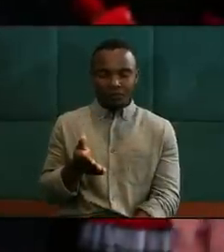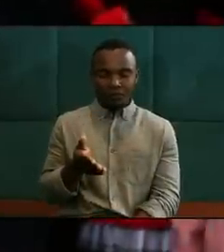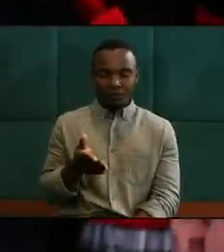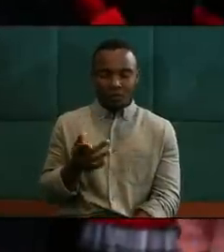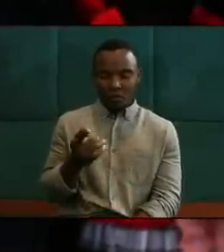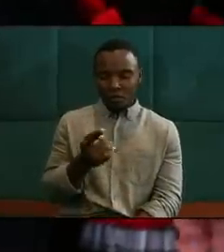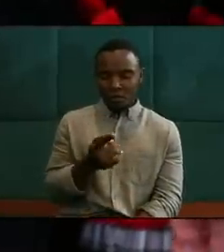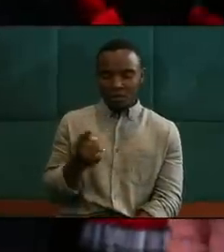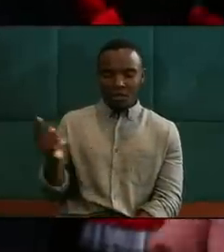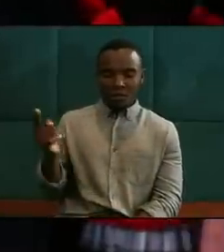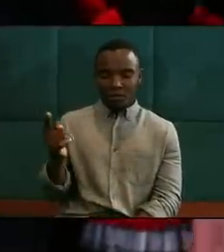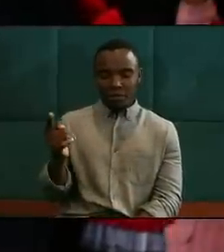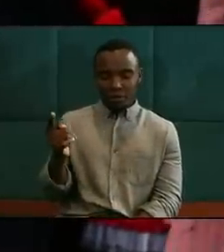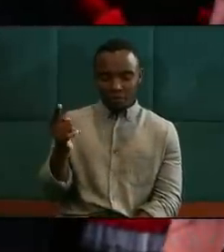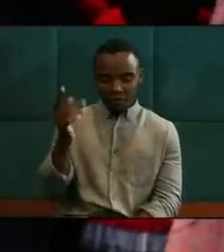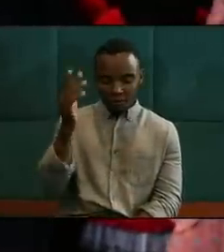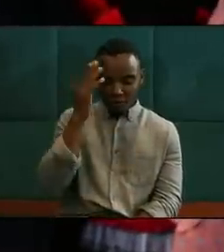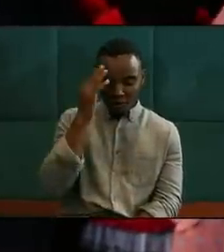they identify